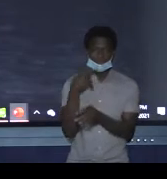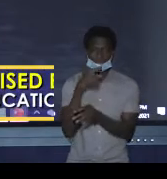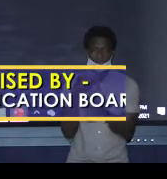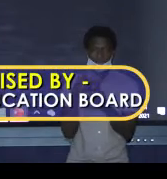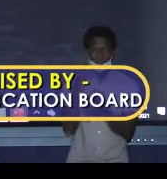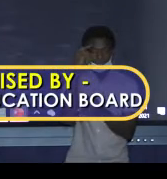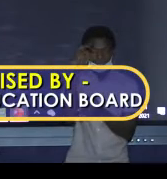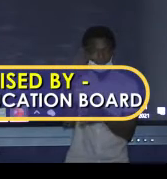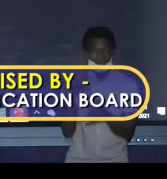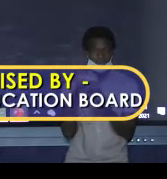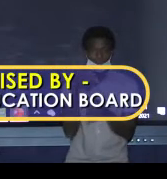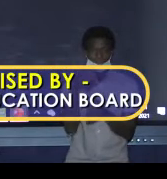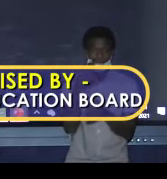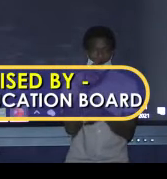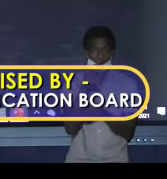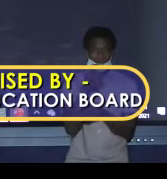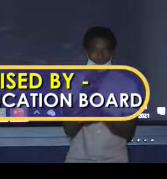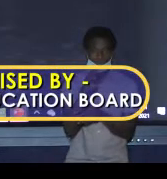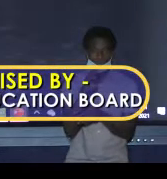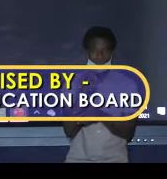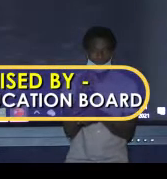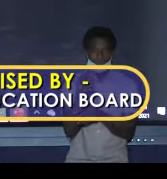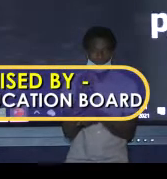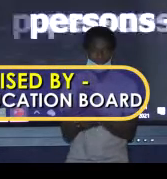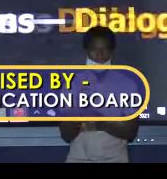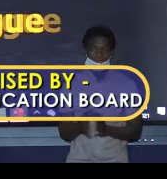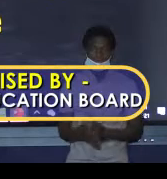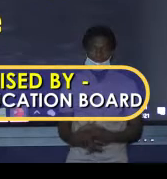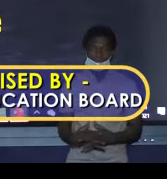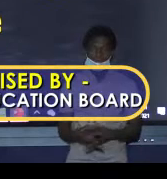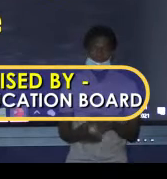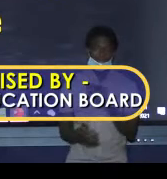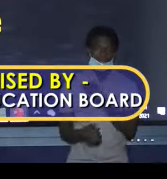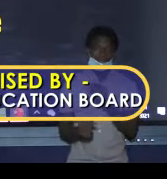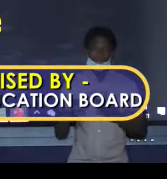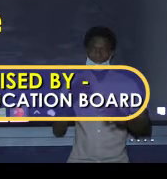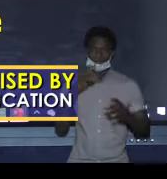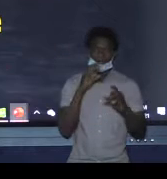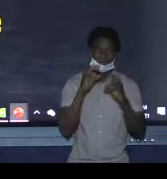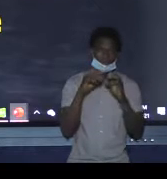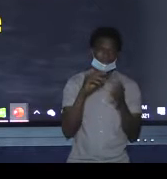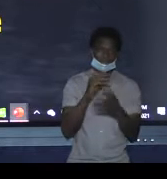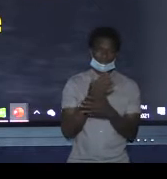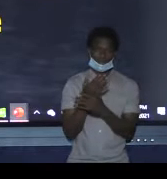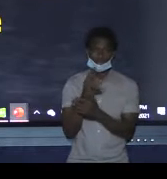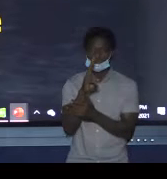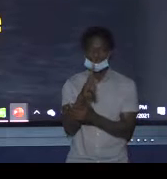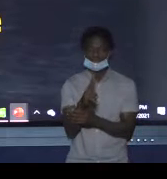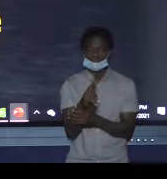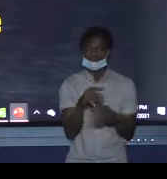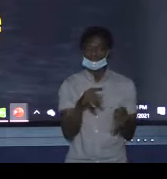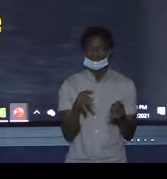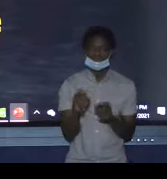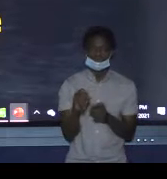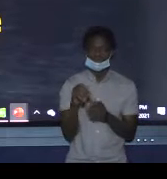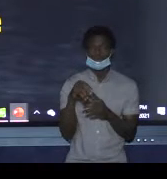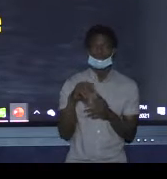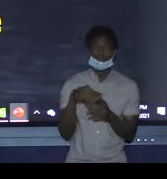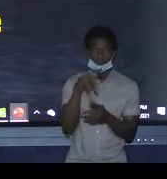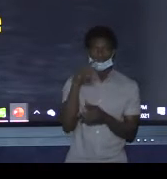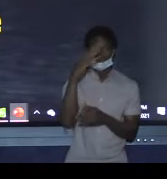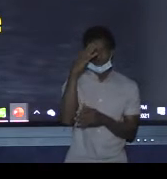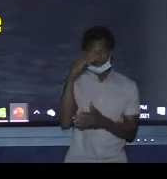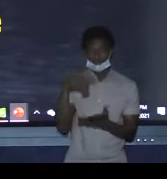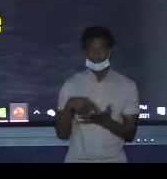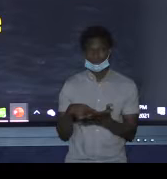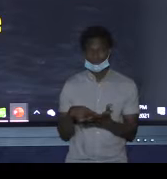saying word for word, you say verbatim. A conversation between two persons. Oh,